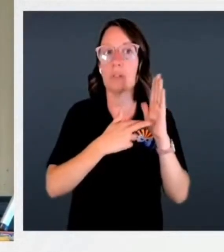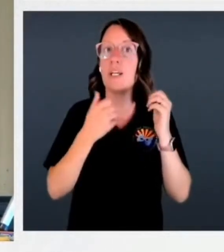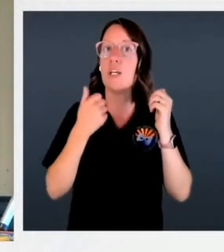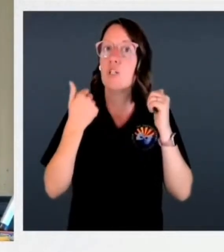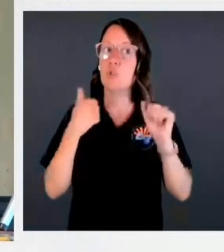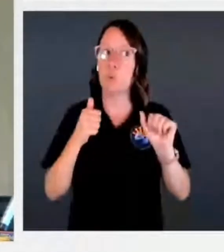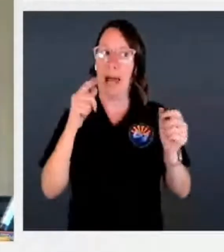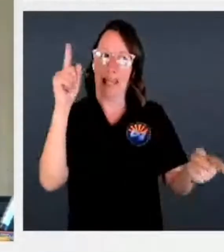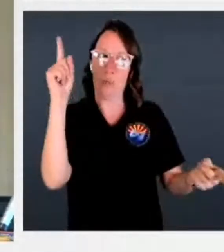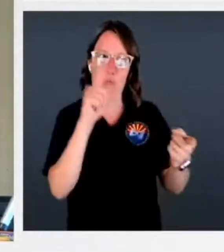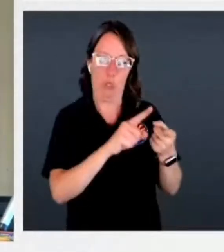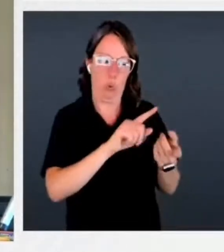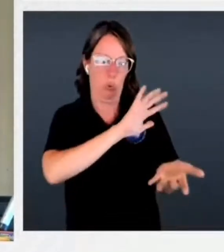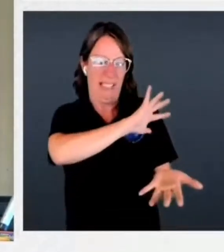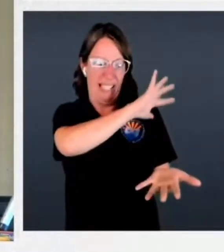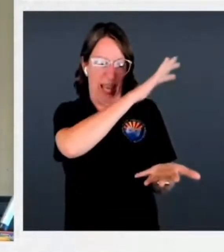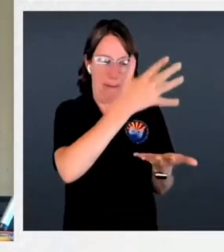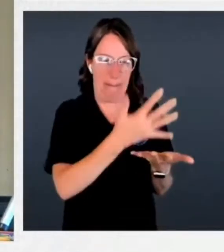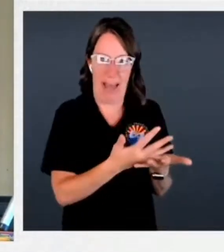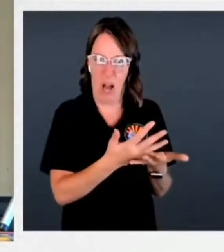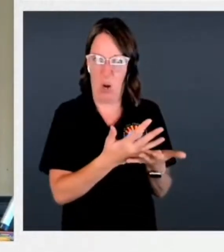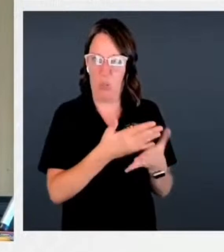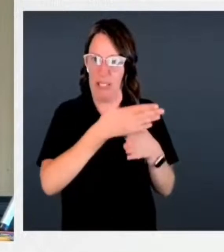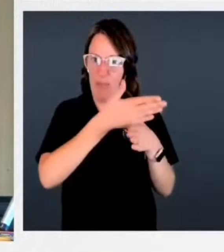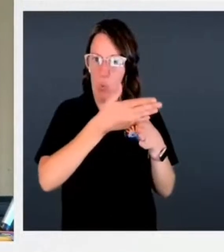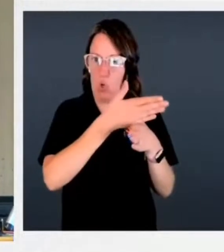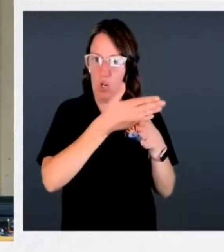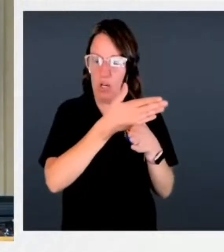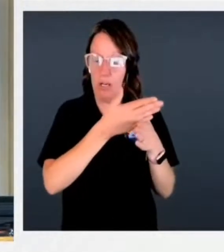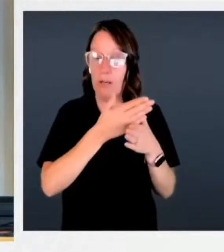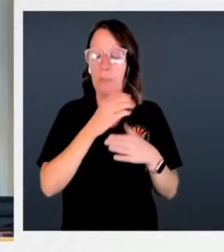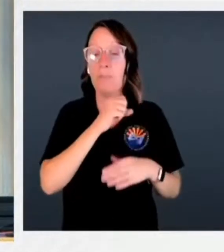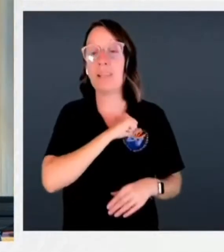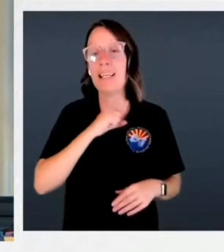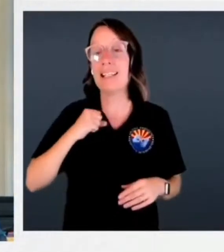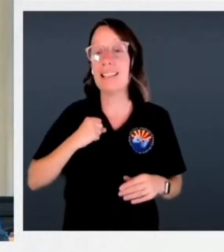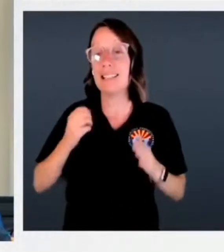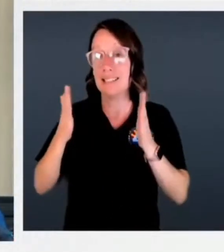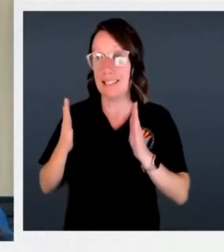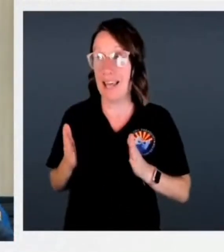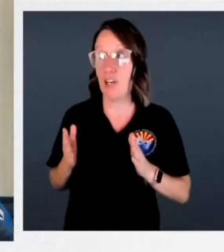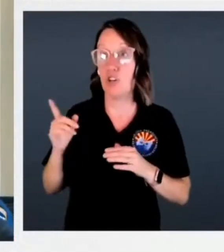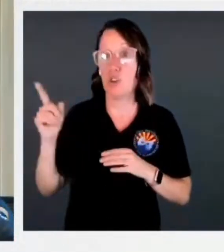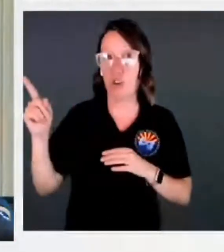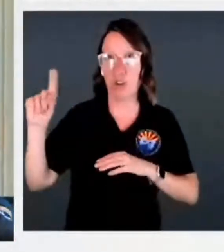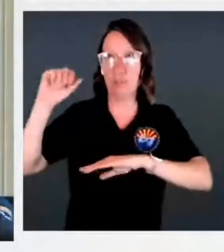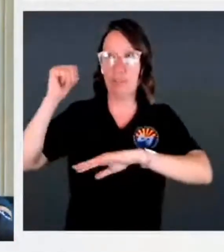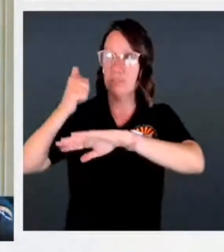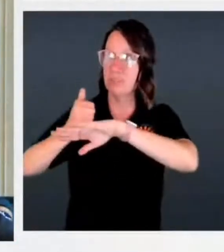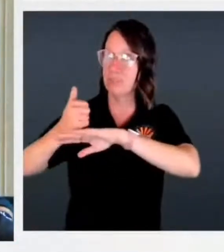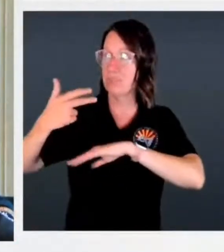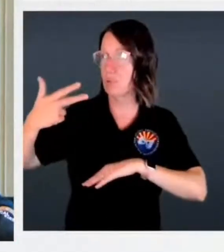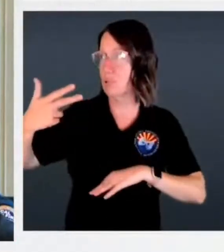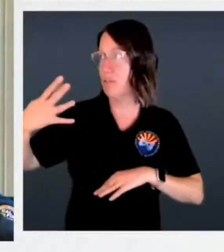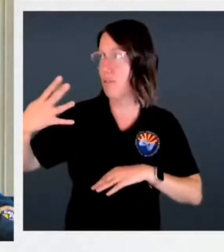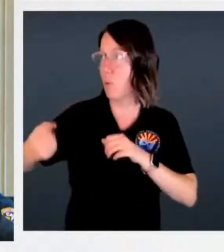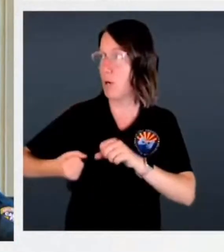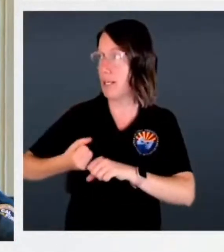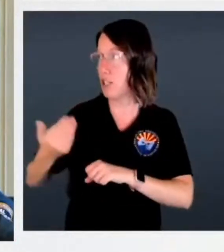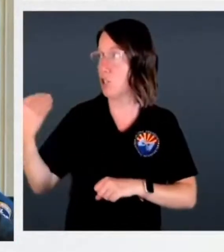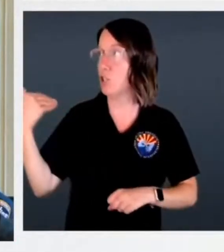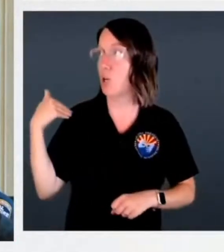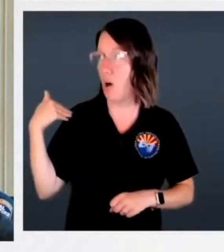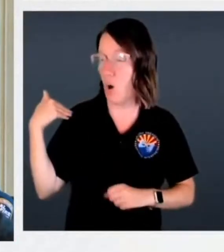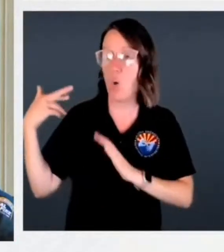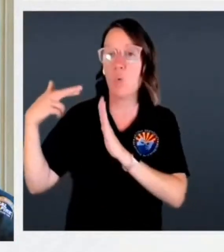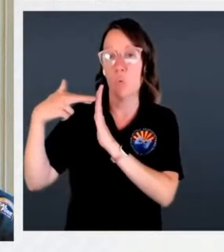hazards. There's that Senator Dolly put in place 3-4 years ago now,